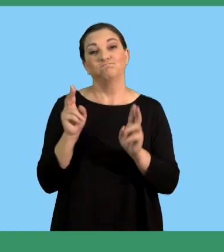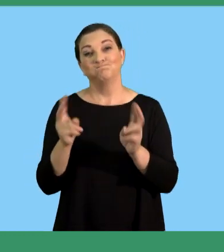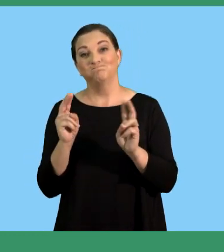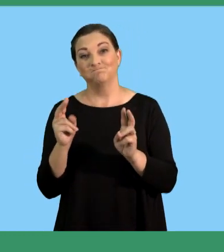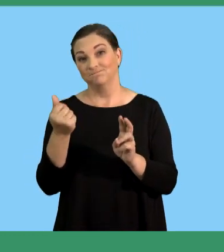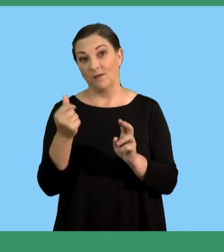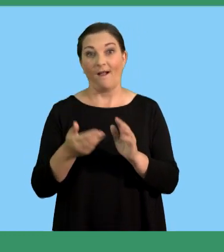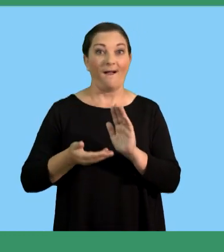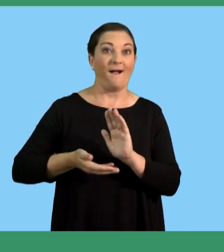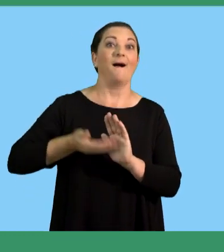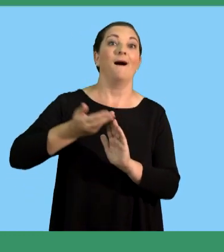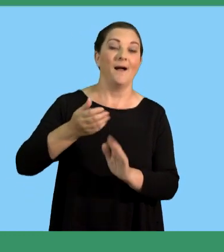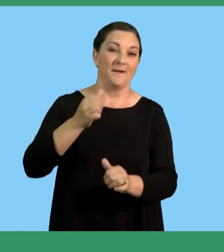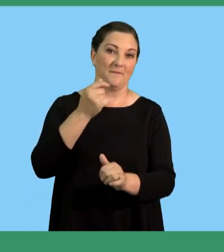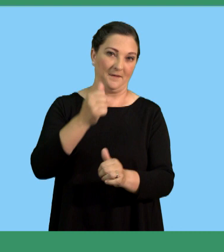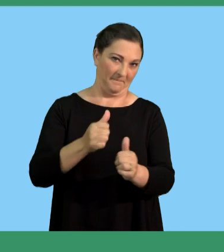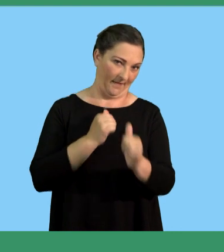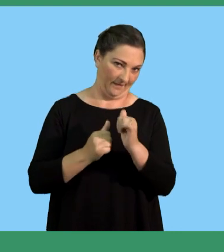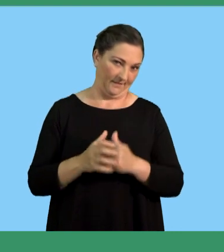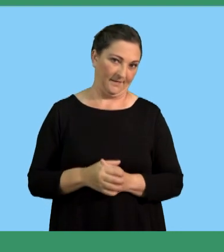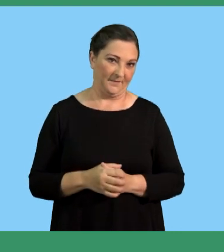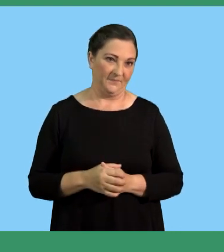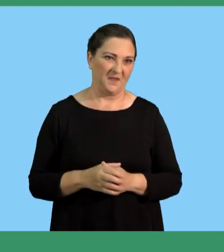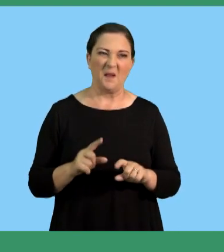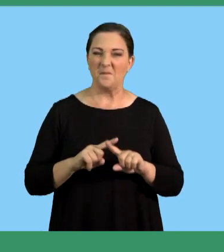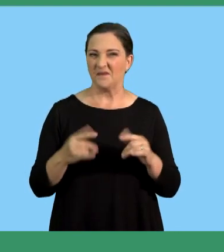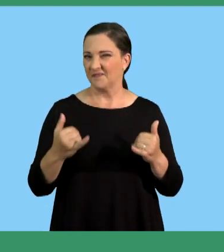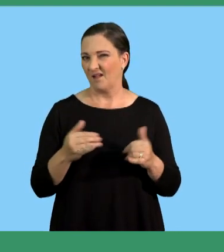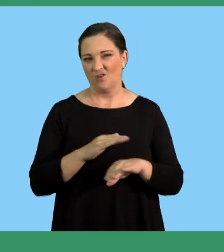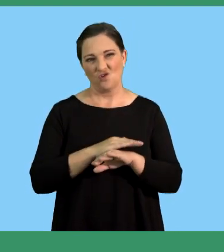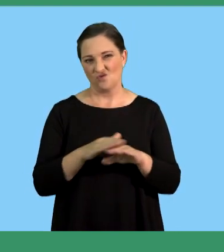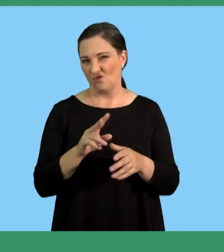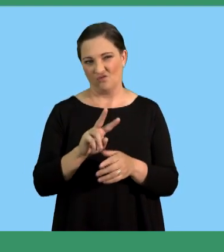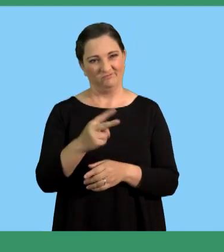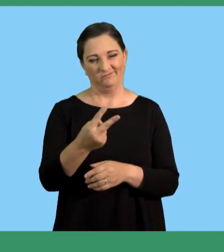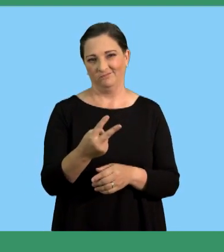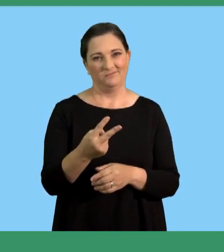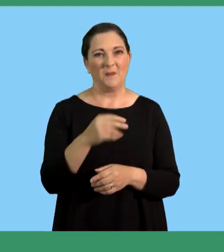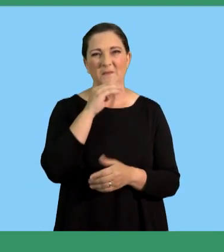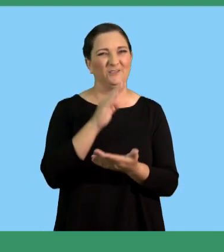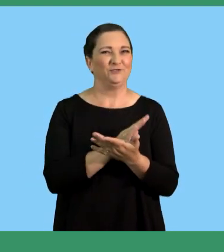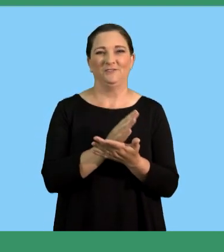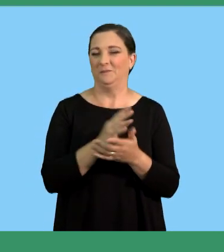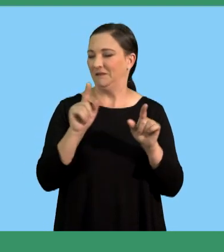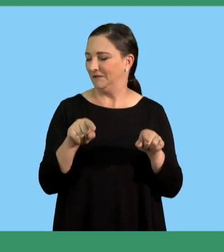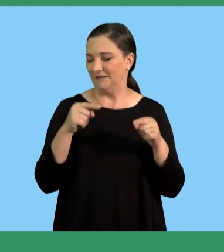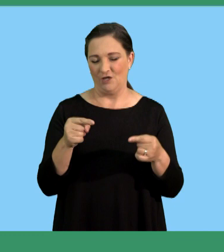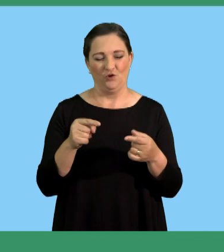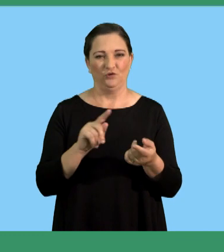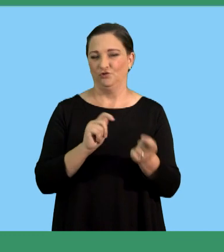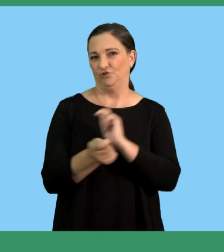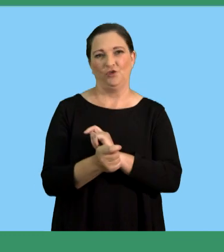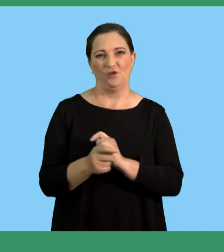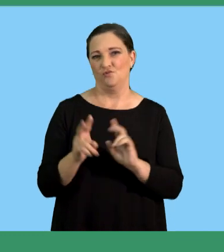would have higher return. This would have higher return. Then looking into non-convertible, these are shares that cannot be